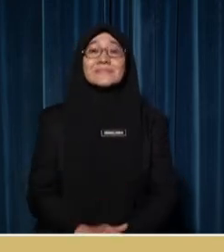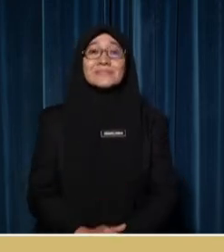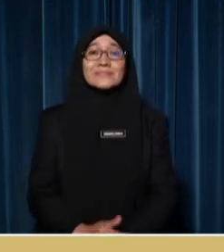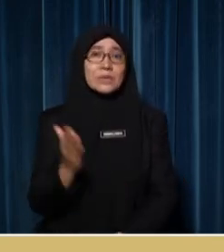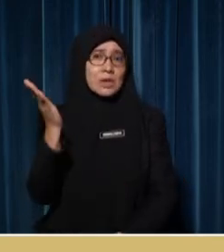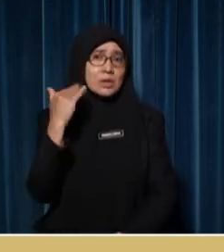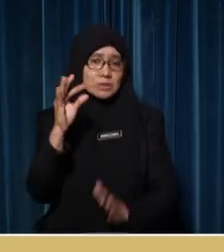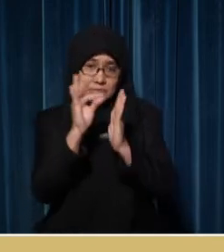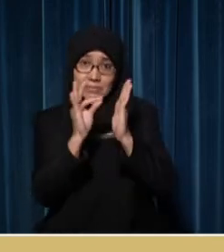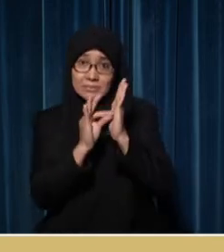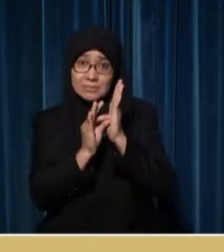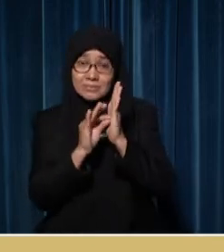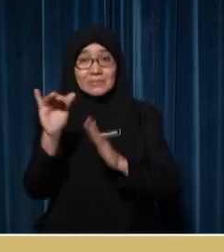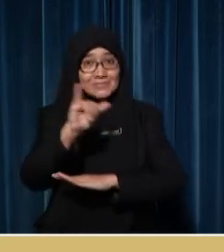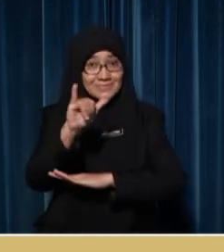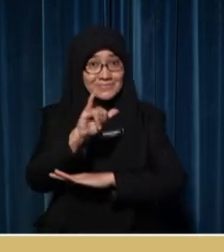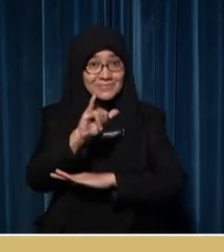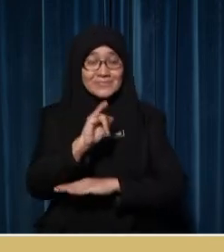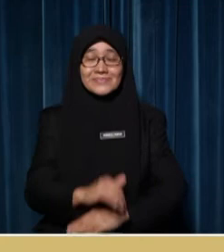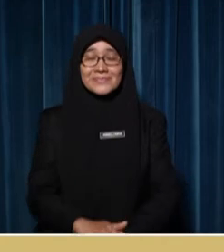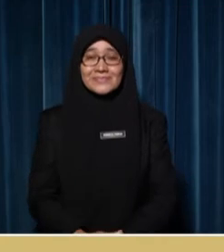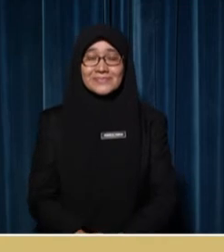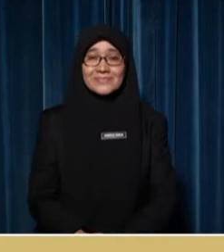Let's count them together.